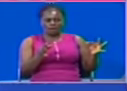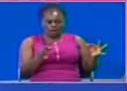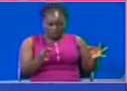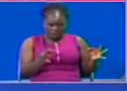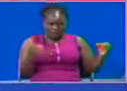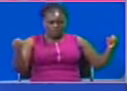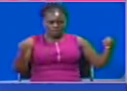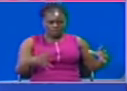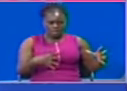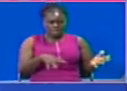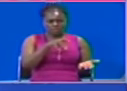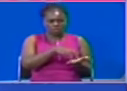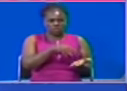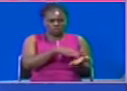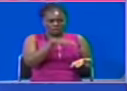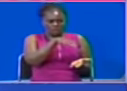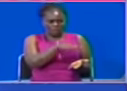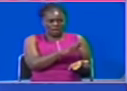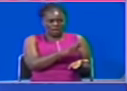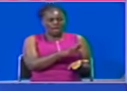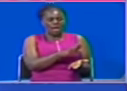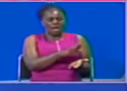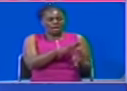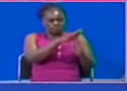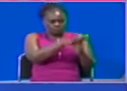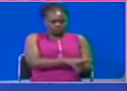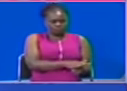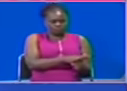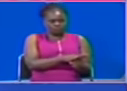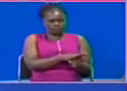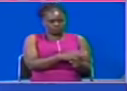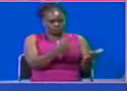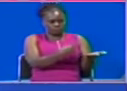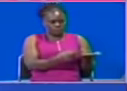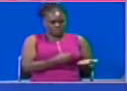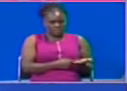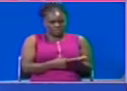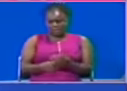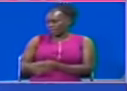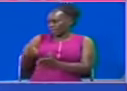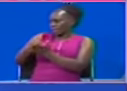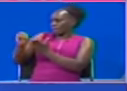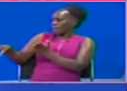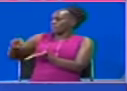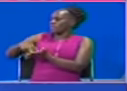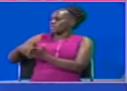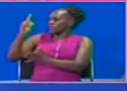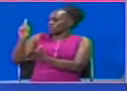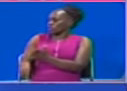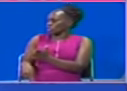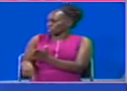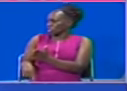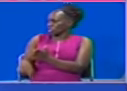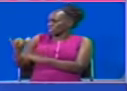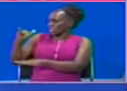a situation in which they were frustrating these negotiations. So what does this temporal revocation of membership mean? What's its implication,